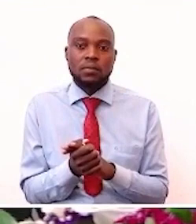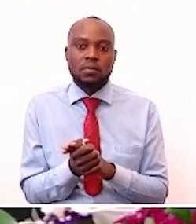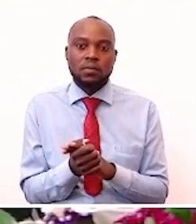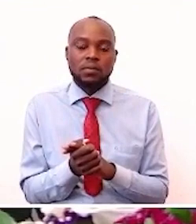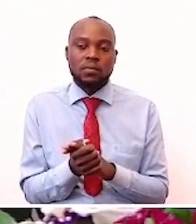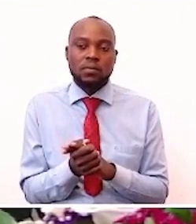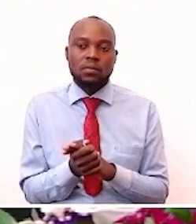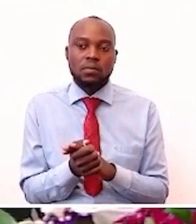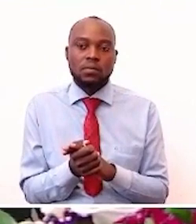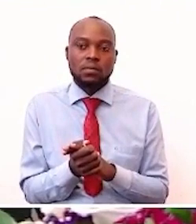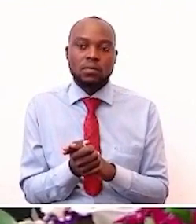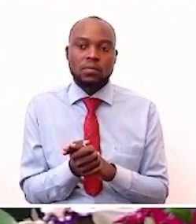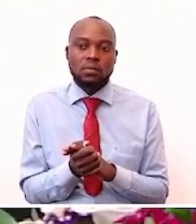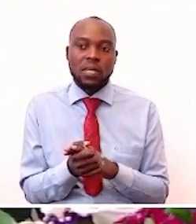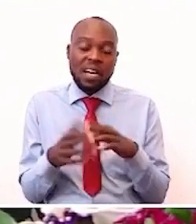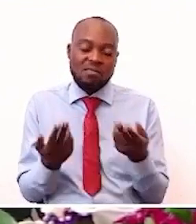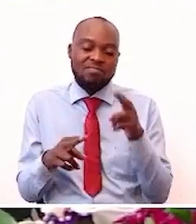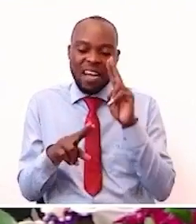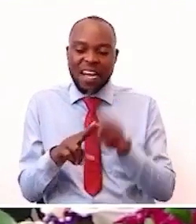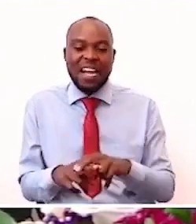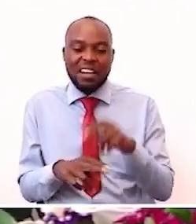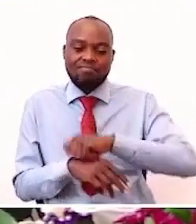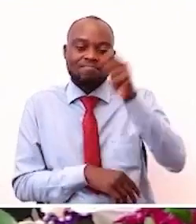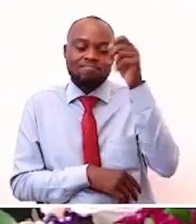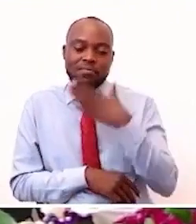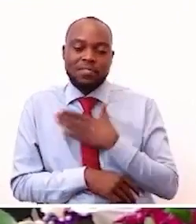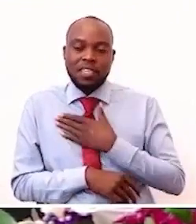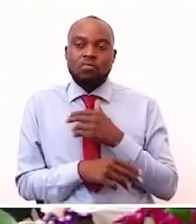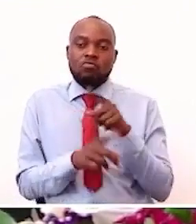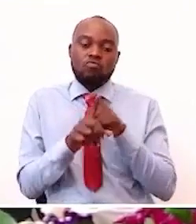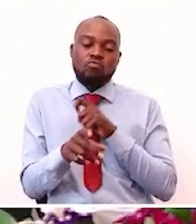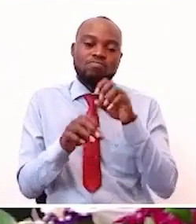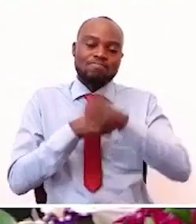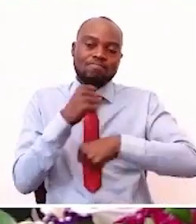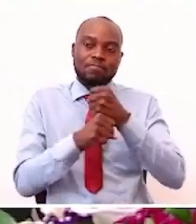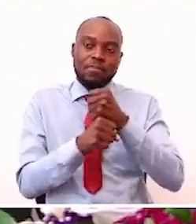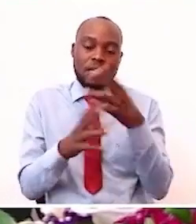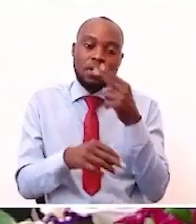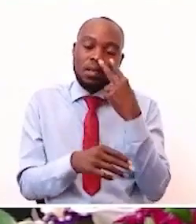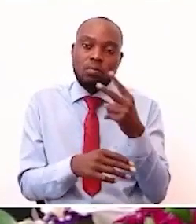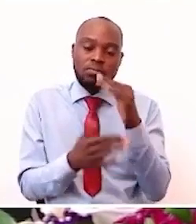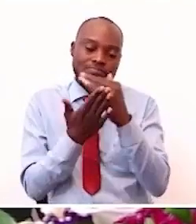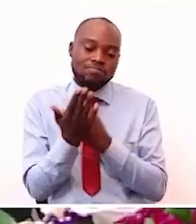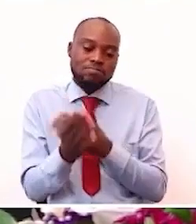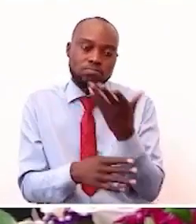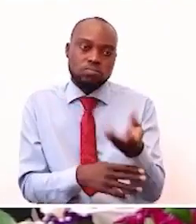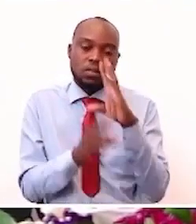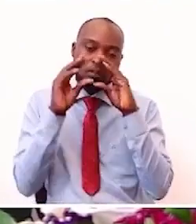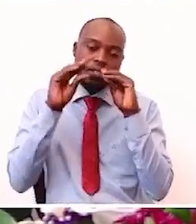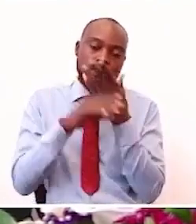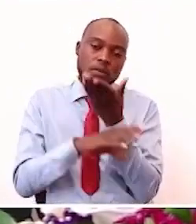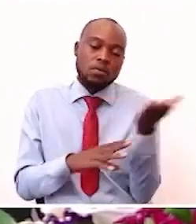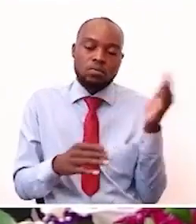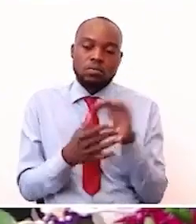decided was going to be our motto for the year, which you very kindly, have highlighted in your program on concept note,